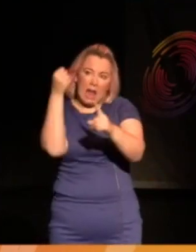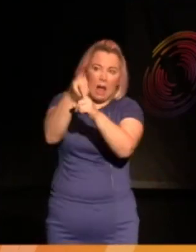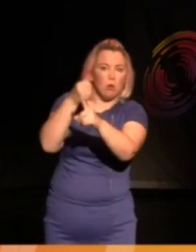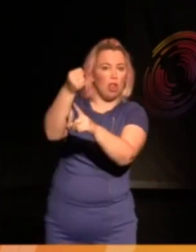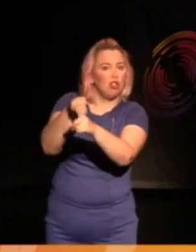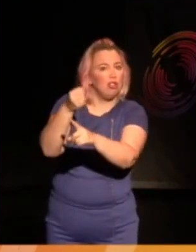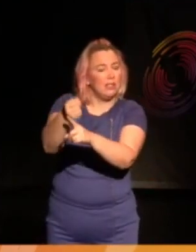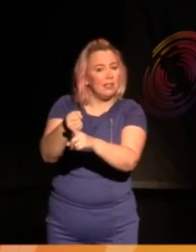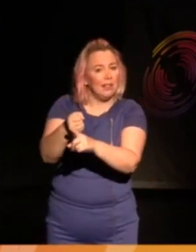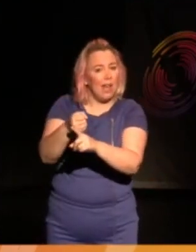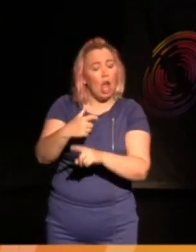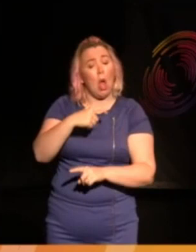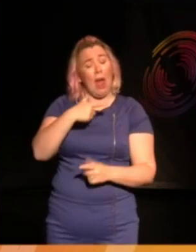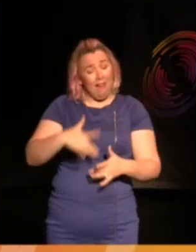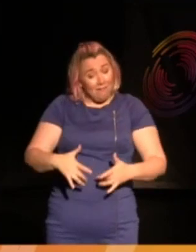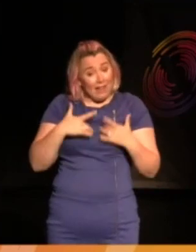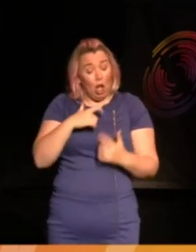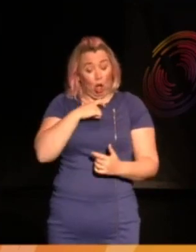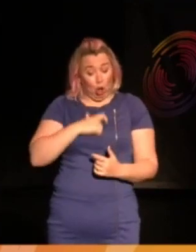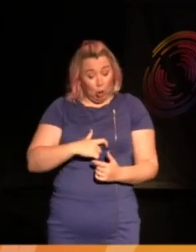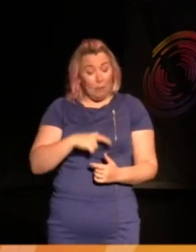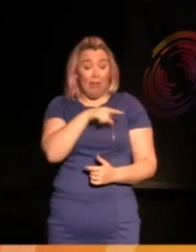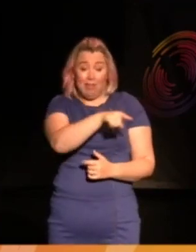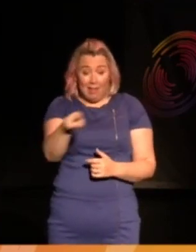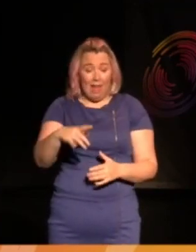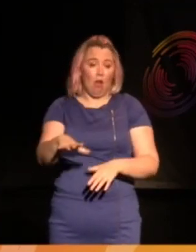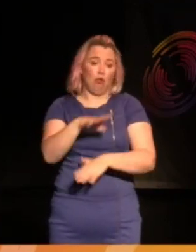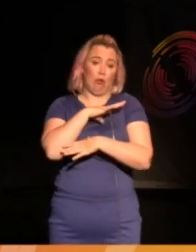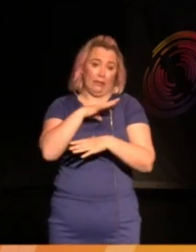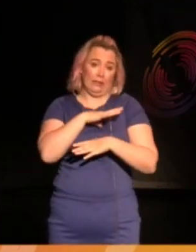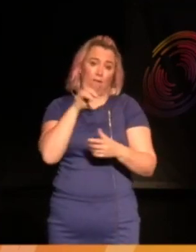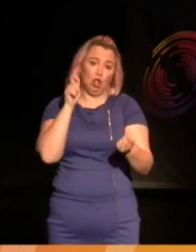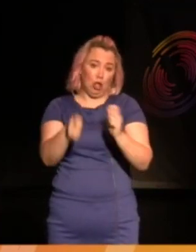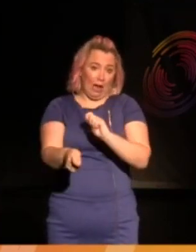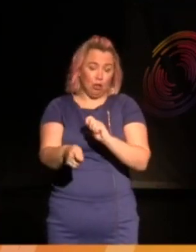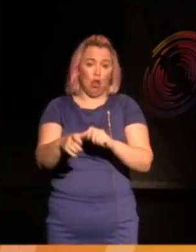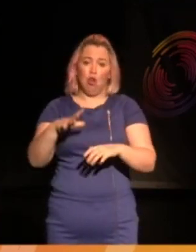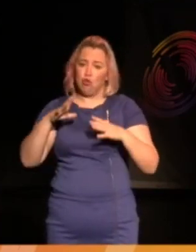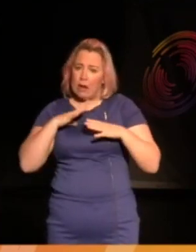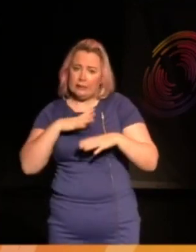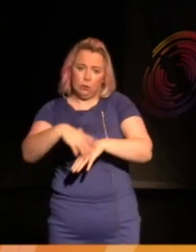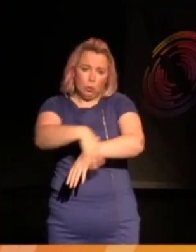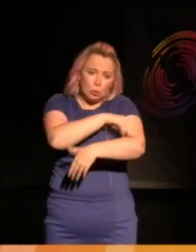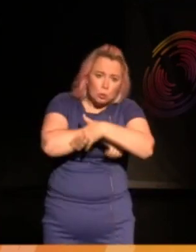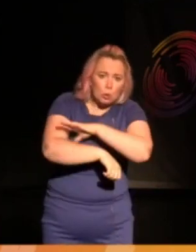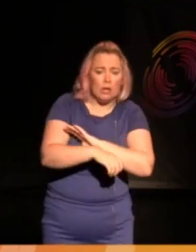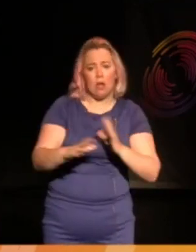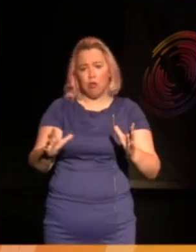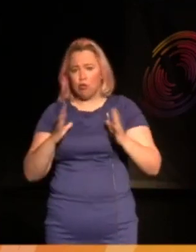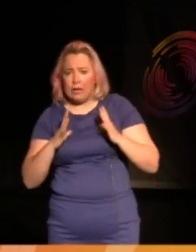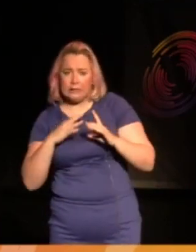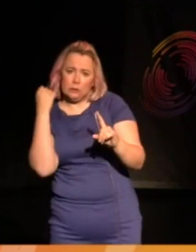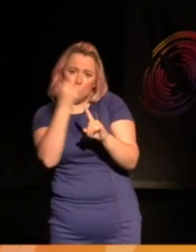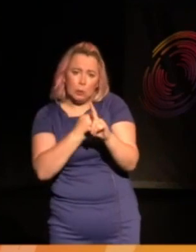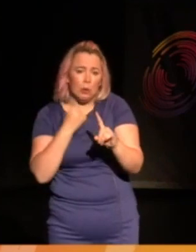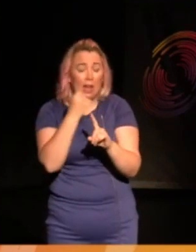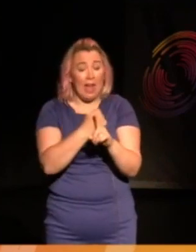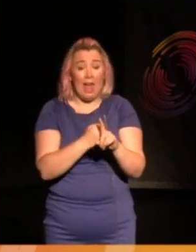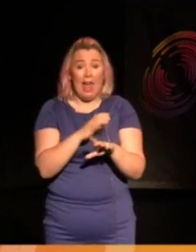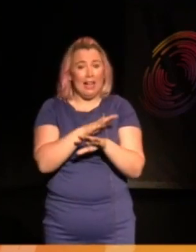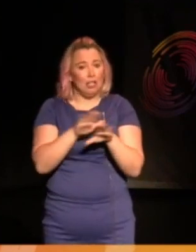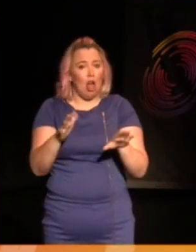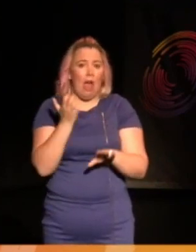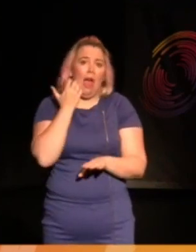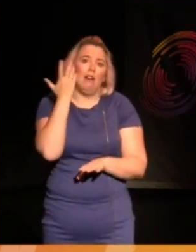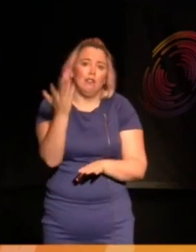that human beings are up to the task. It's not every day that is an easy thing to